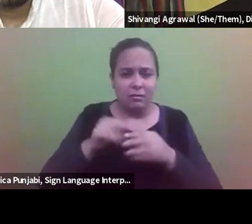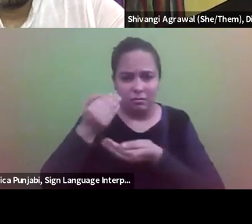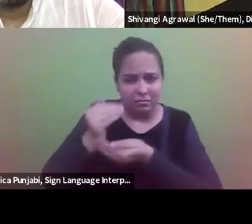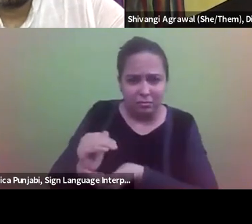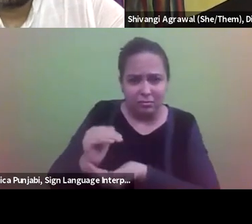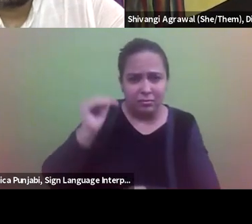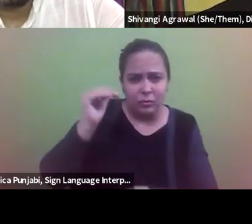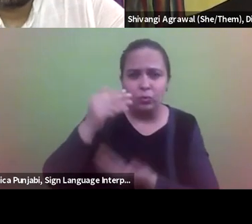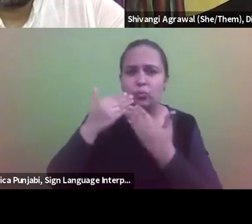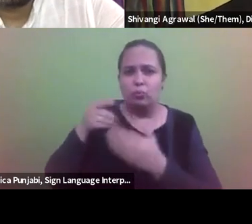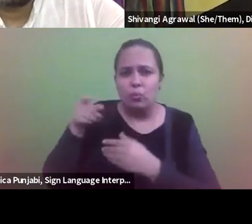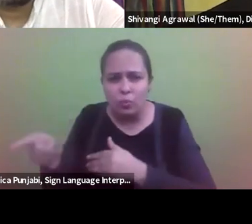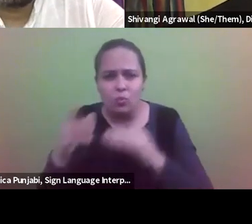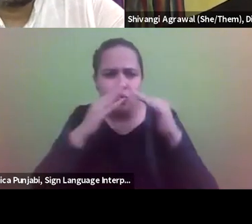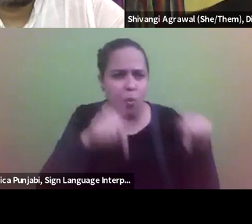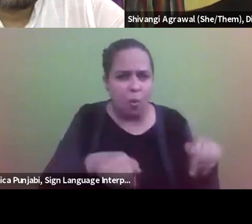is something,